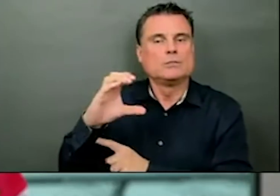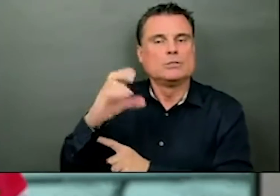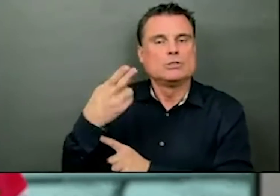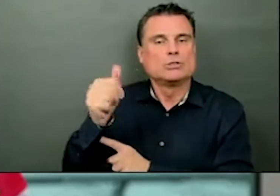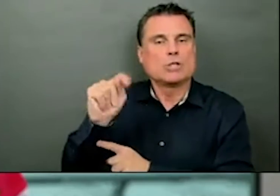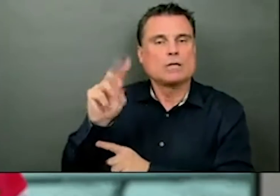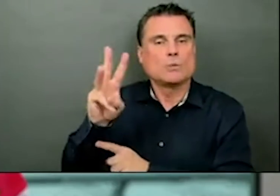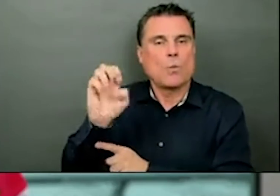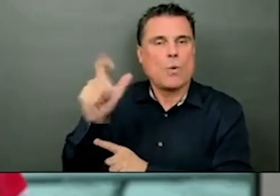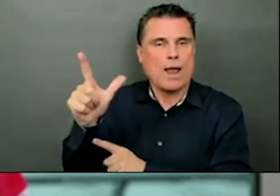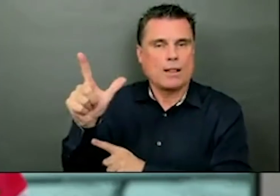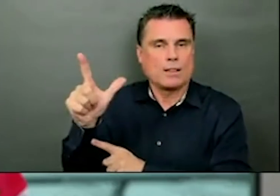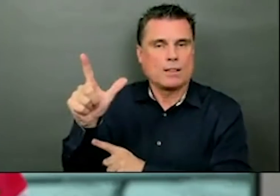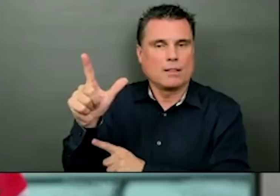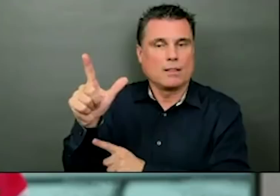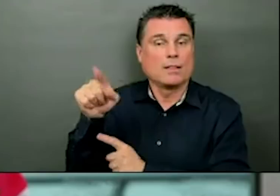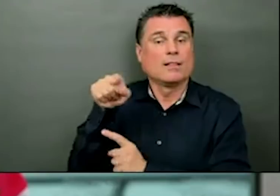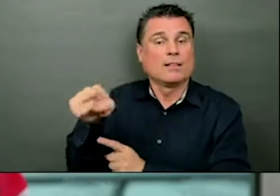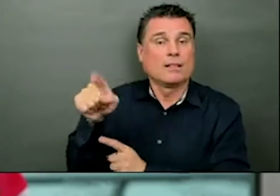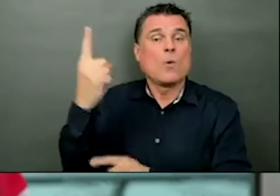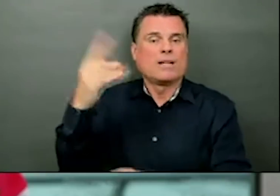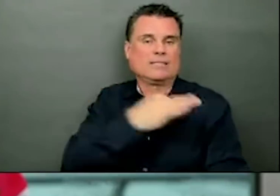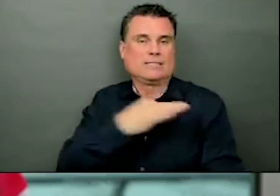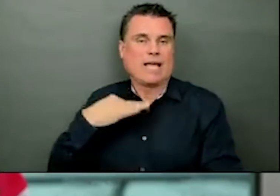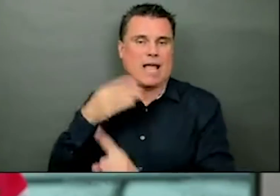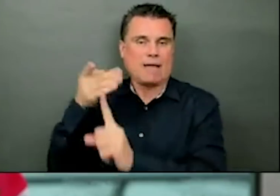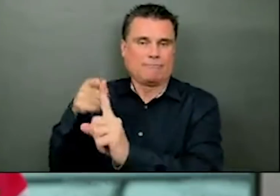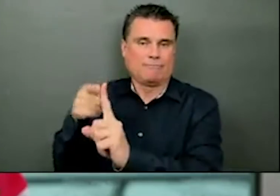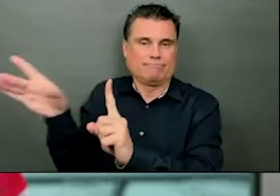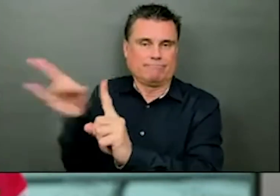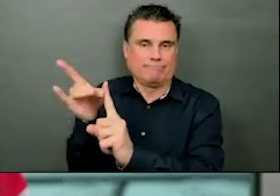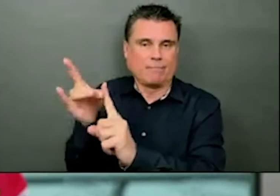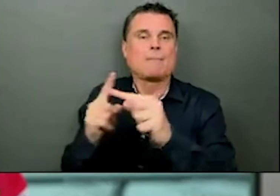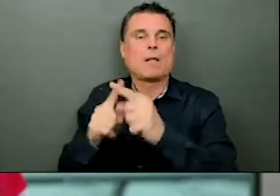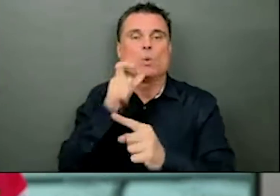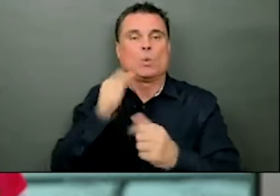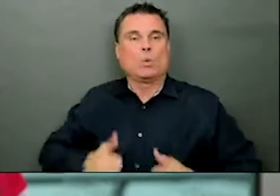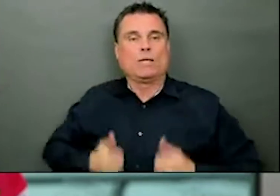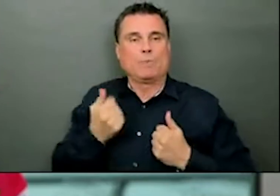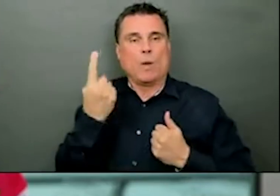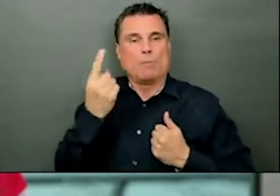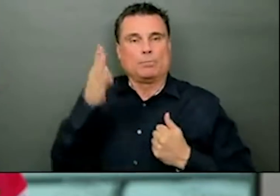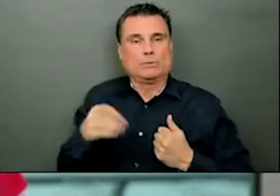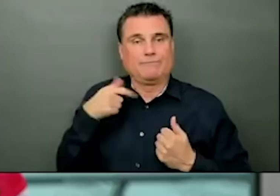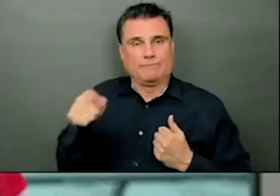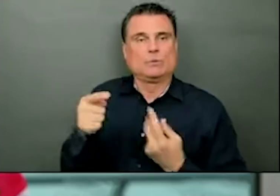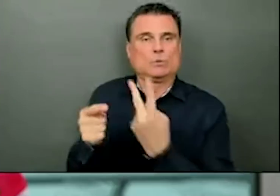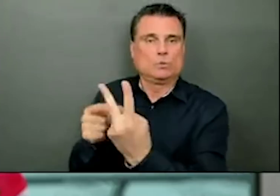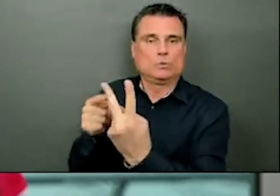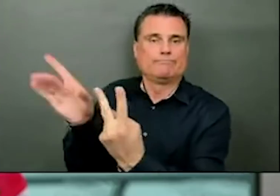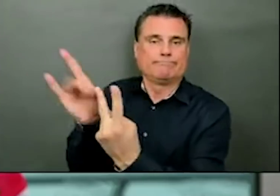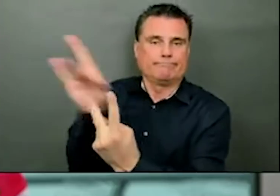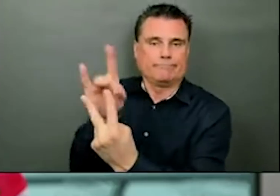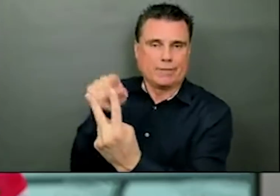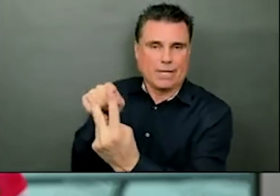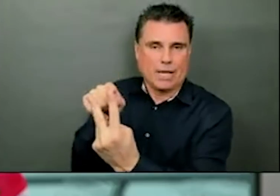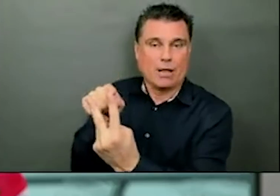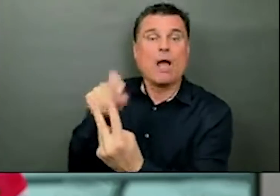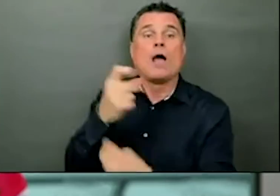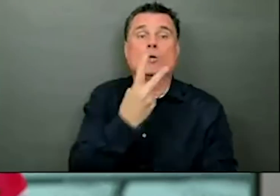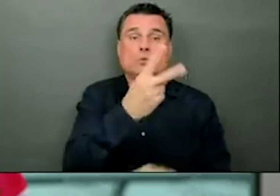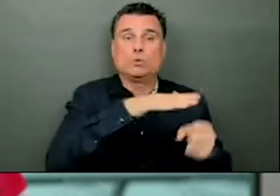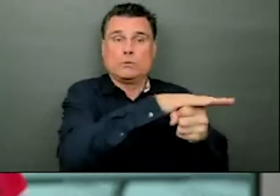staff member and a single resident affected so far. And 2 outbreaks have been declared over at the University Hospital of